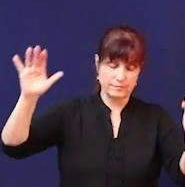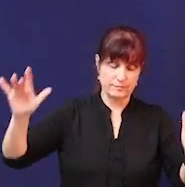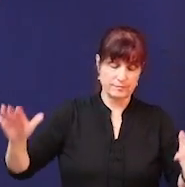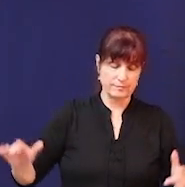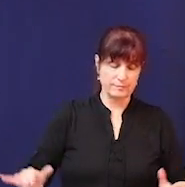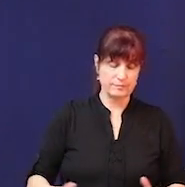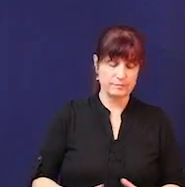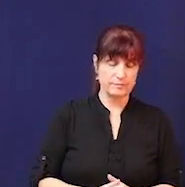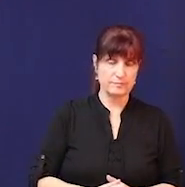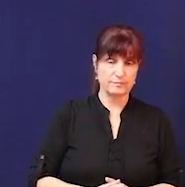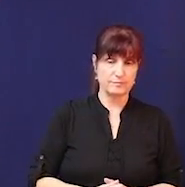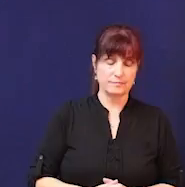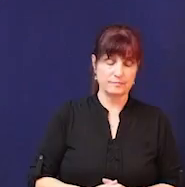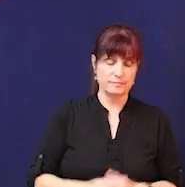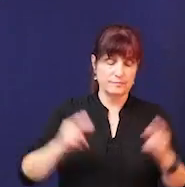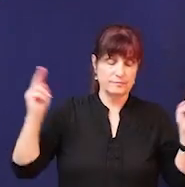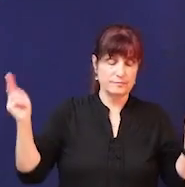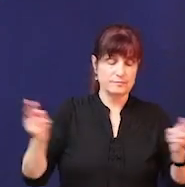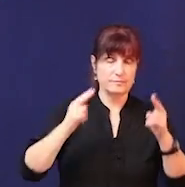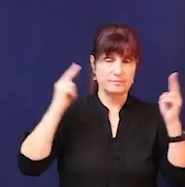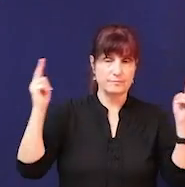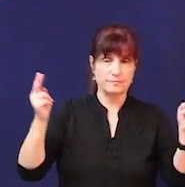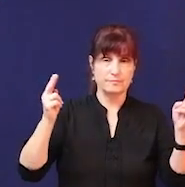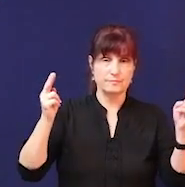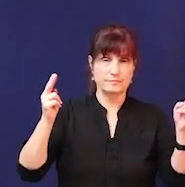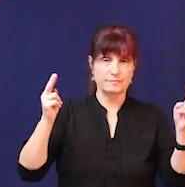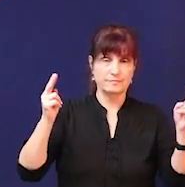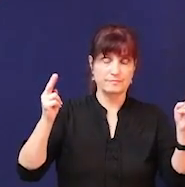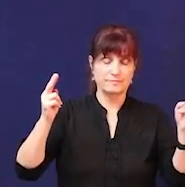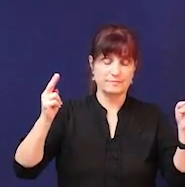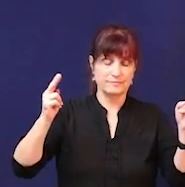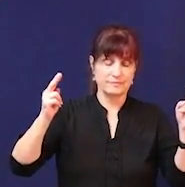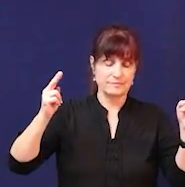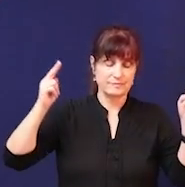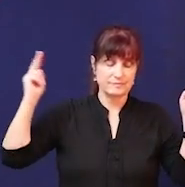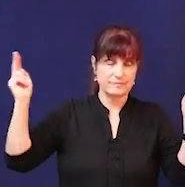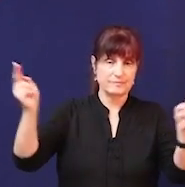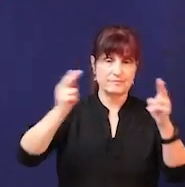full of your glory. Hosanna,